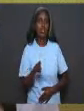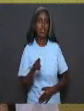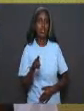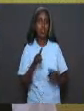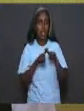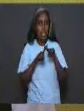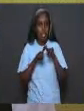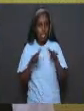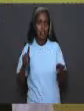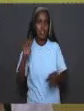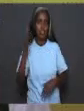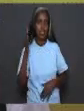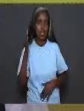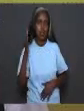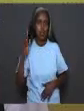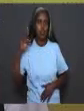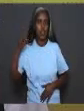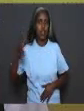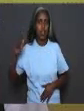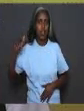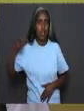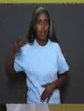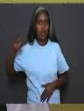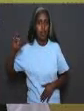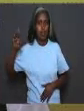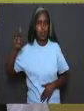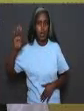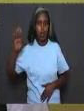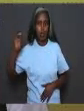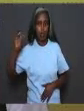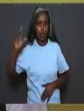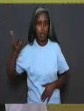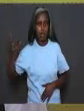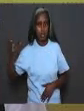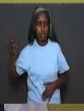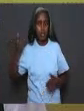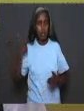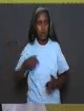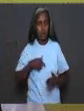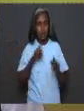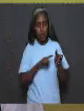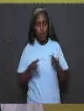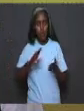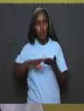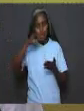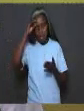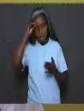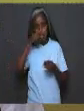of different types of hyperbolas. We will also learn about